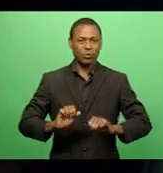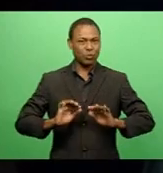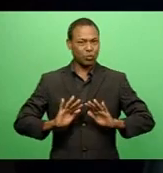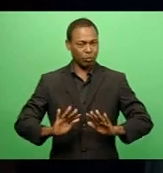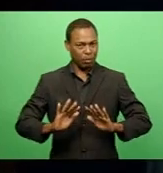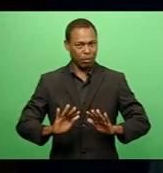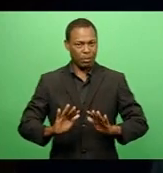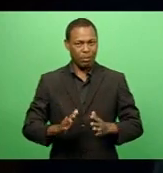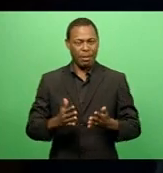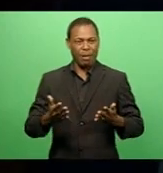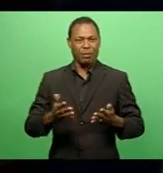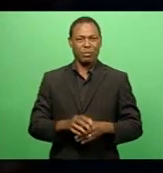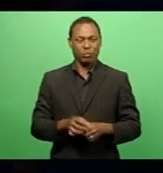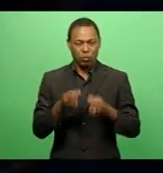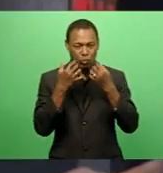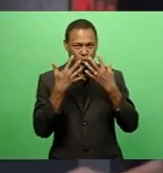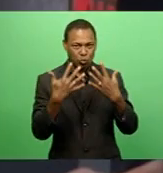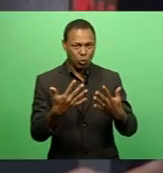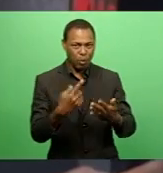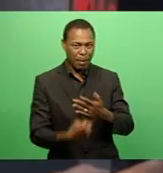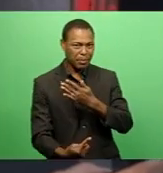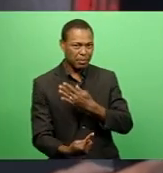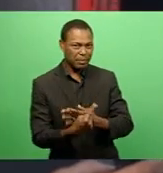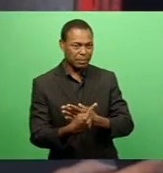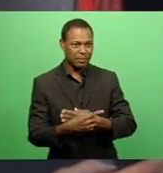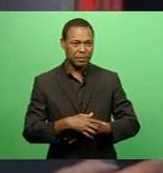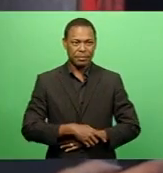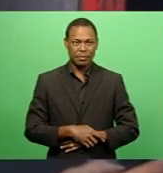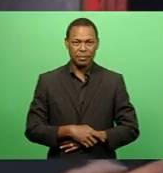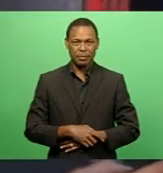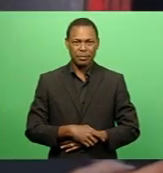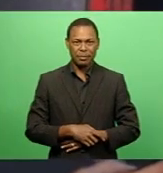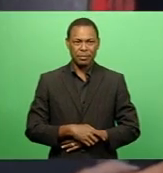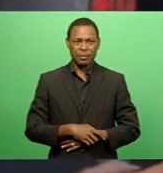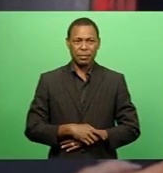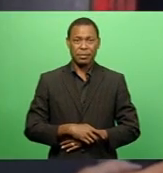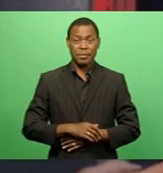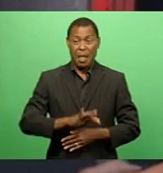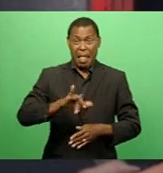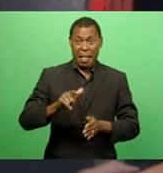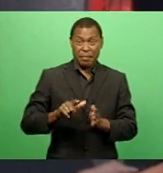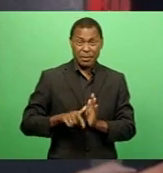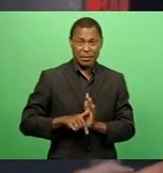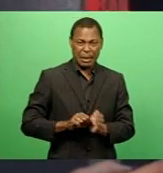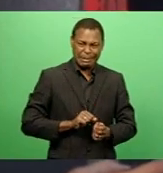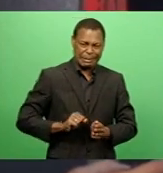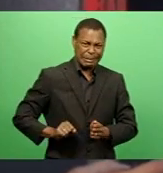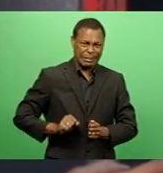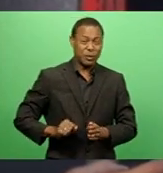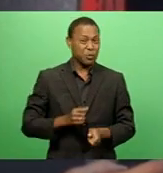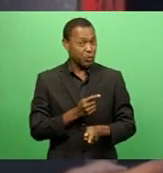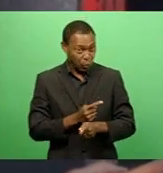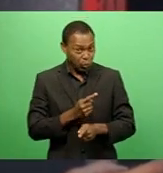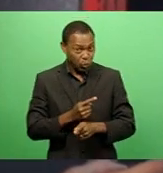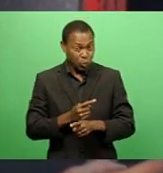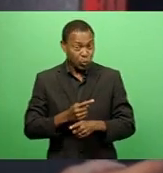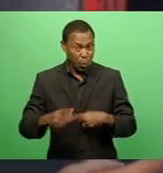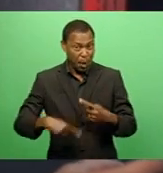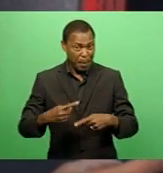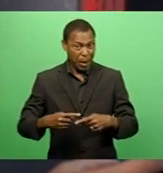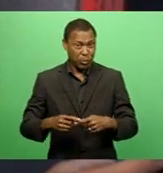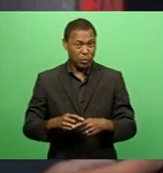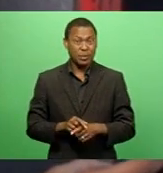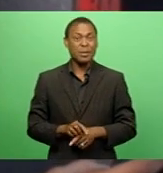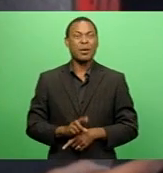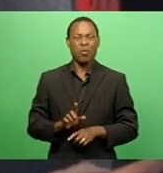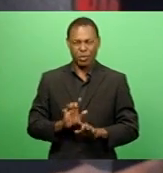to highlight on this. But we have ignored rape. We talk about it, we talk about child protection, but we